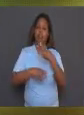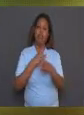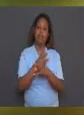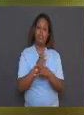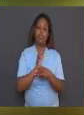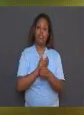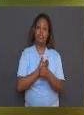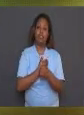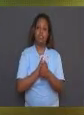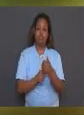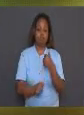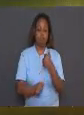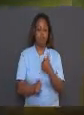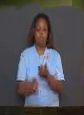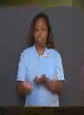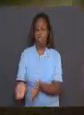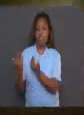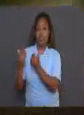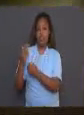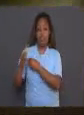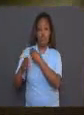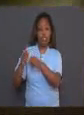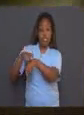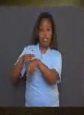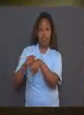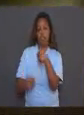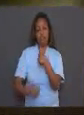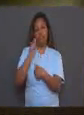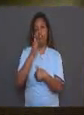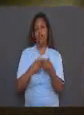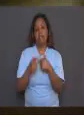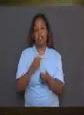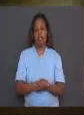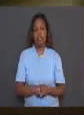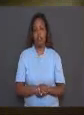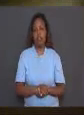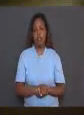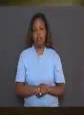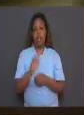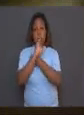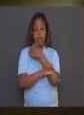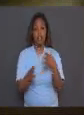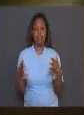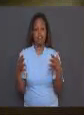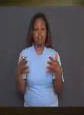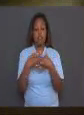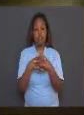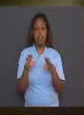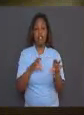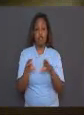the entire world. Nations cooperate to save the